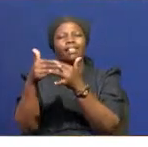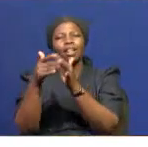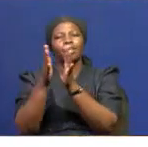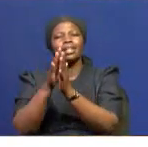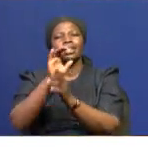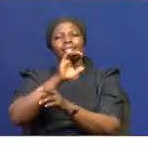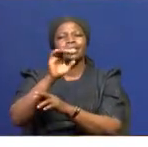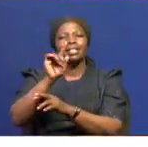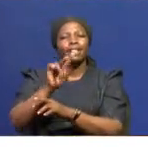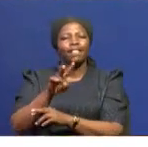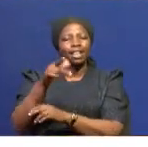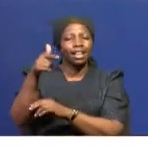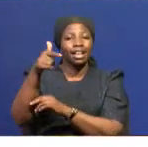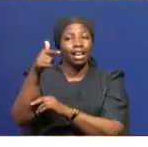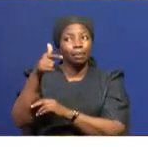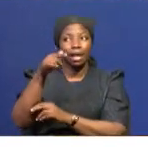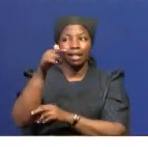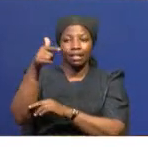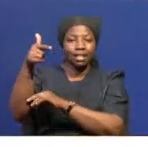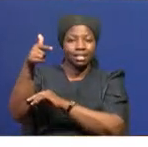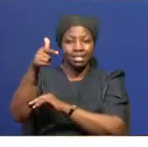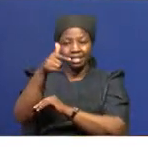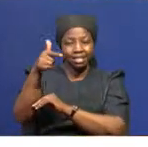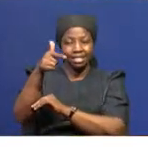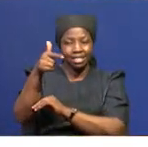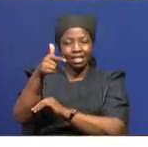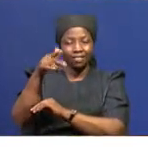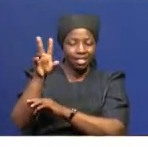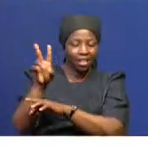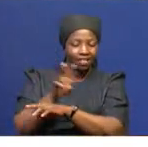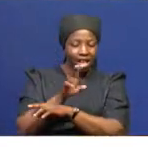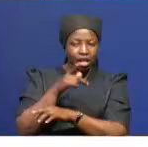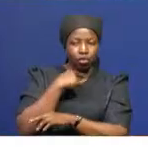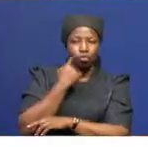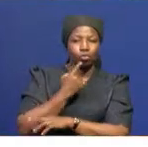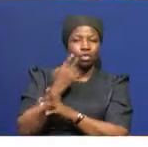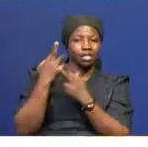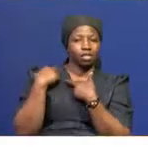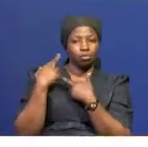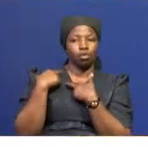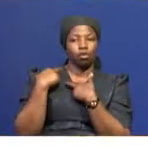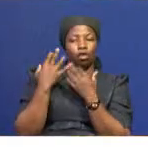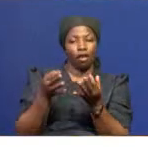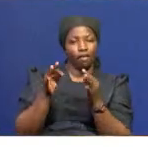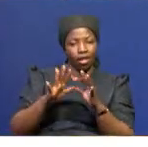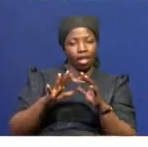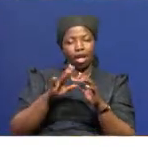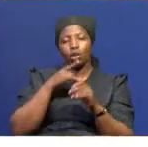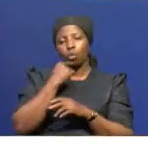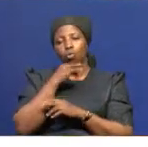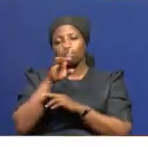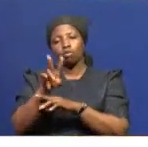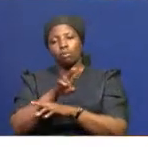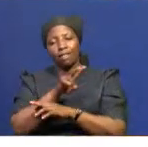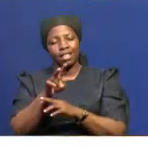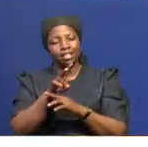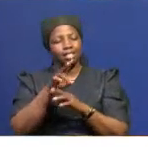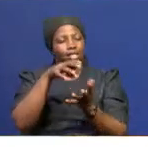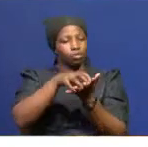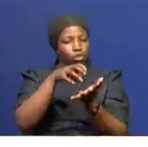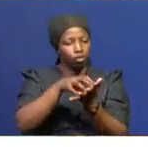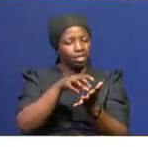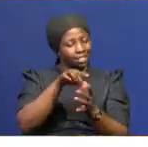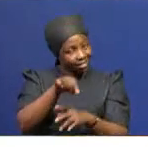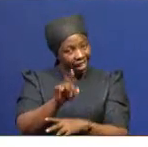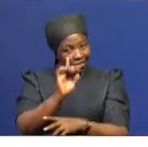surveillance system shall be in the custody of the officer commanding station, and the said officer shall